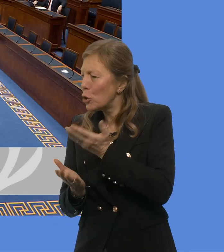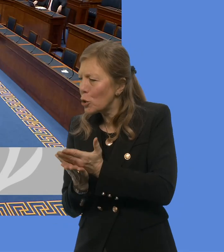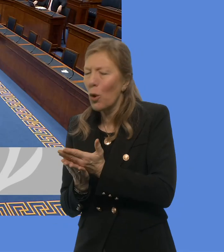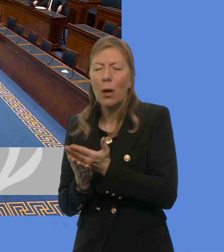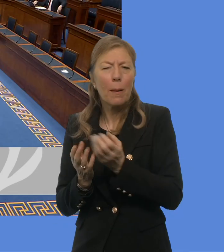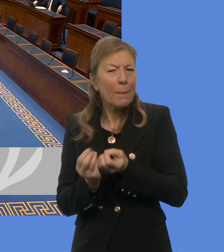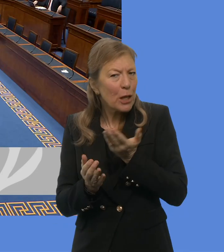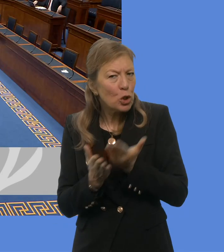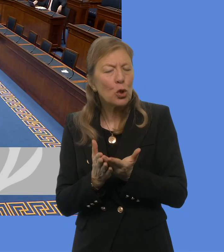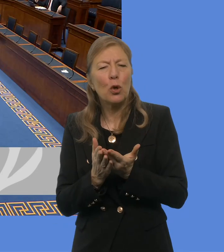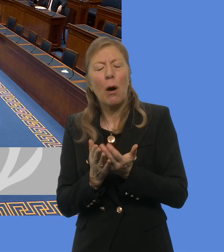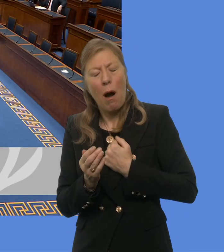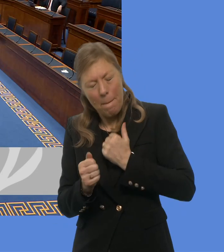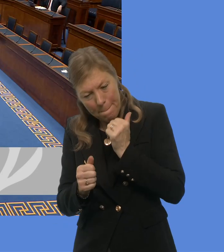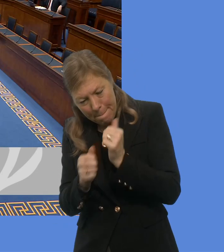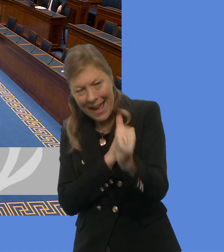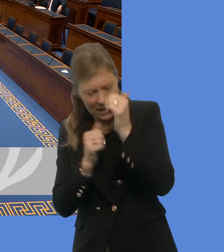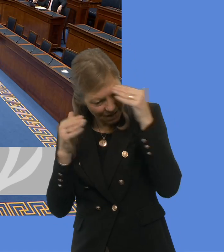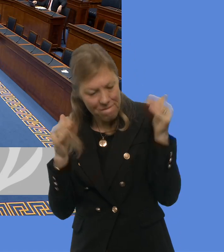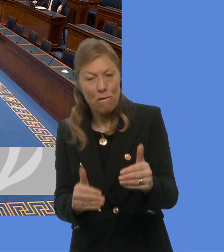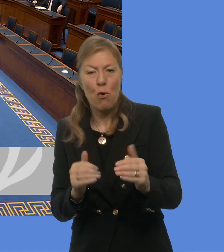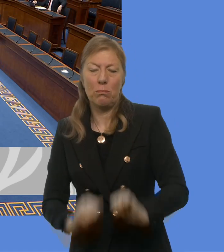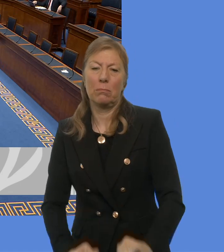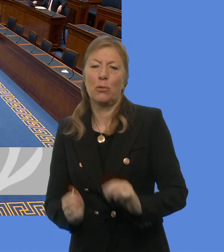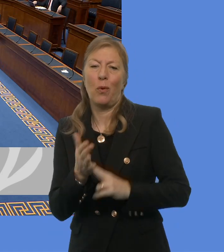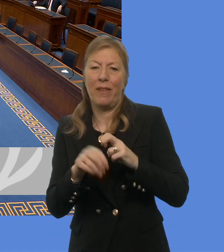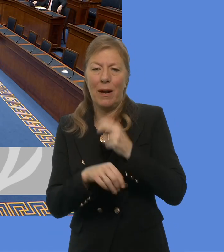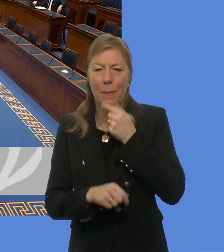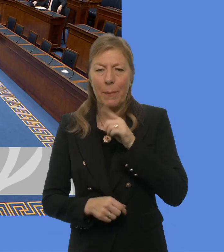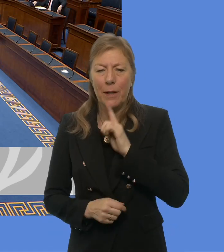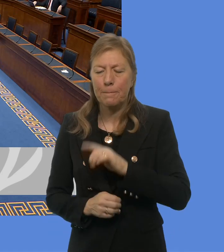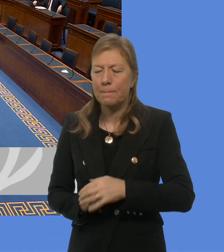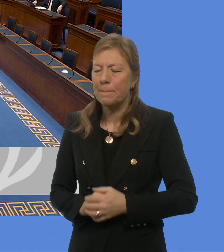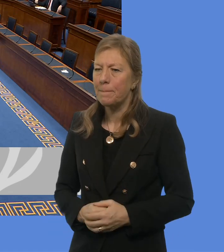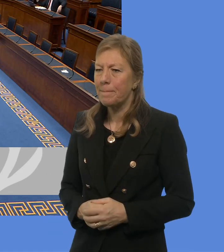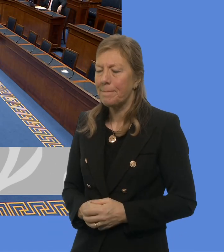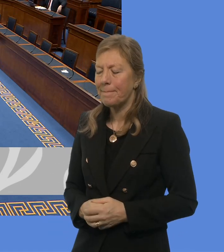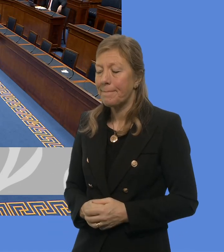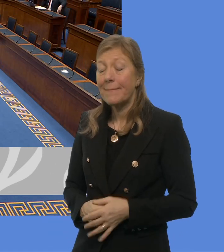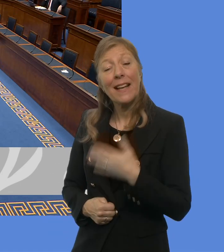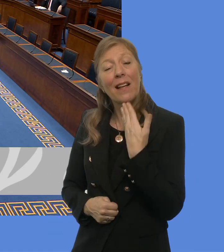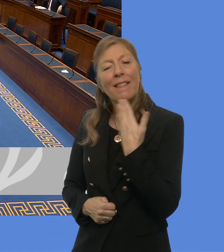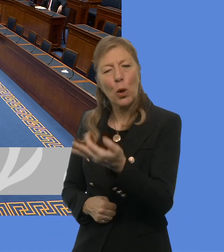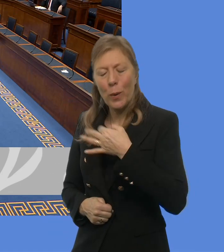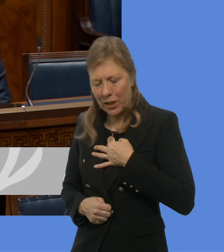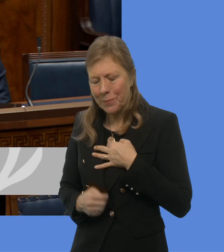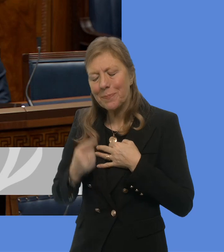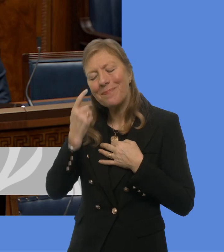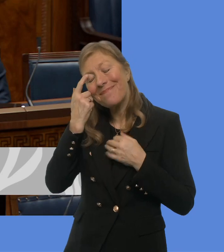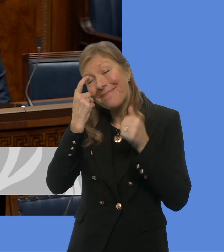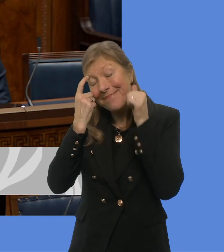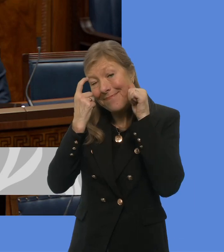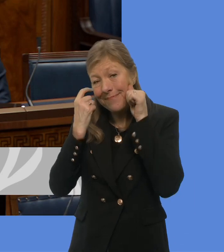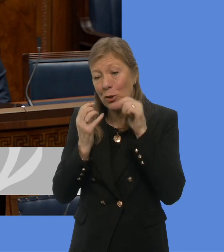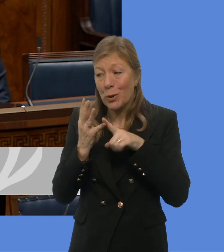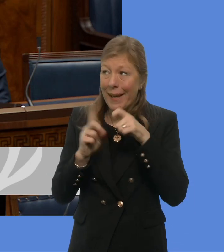Irwin. Speaker, question number 6. Minister. Yes, I thank the member. I recognise, like elsewhere in the United Kingdom,